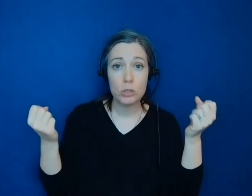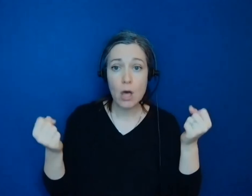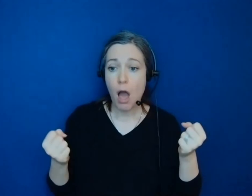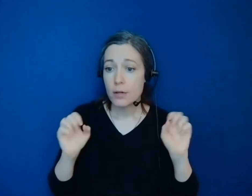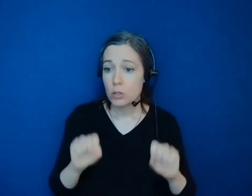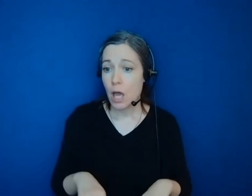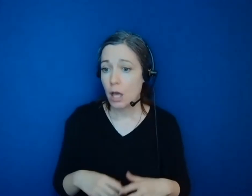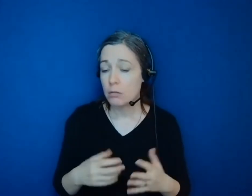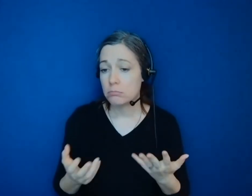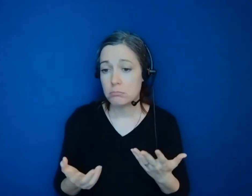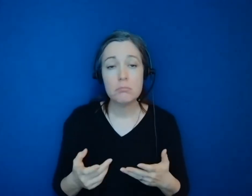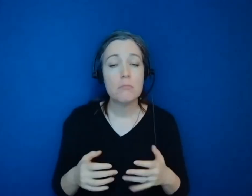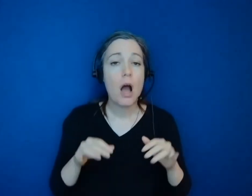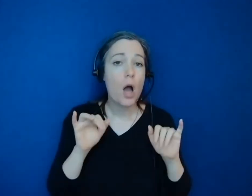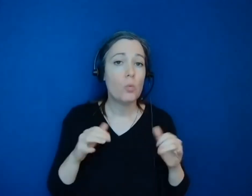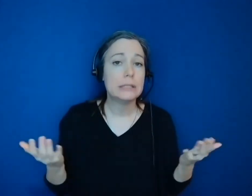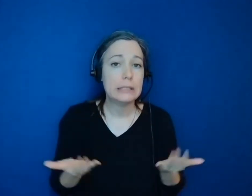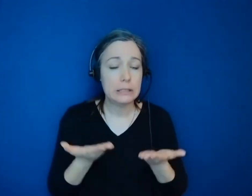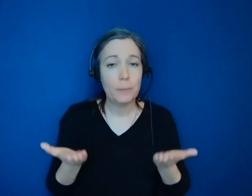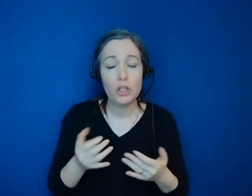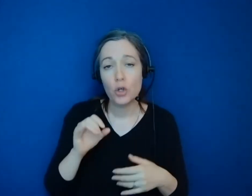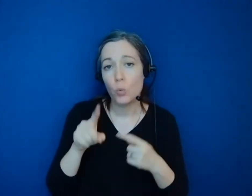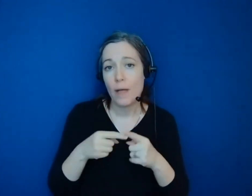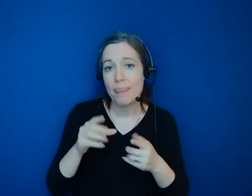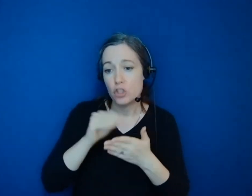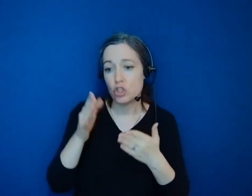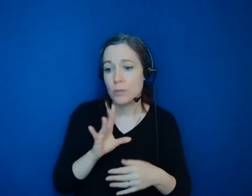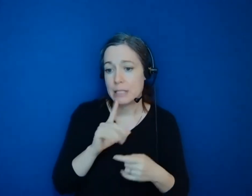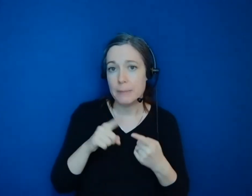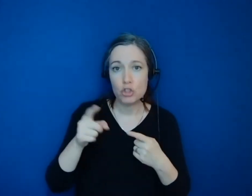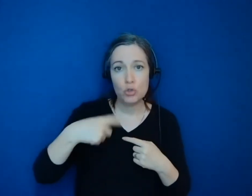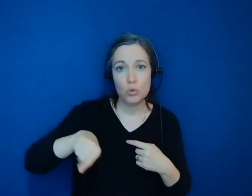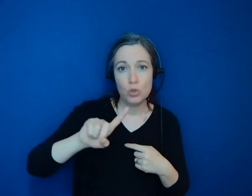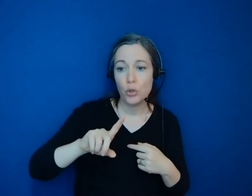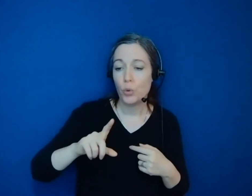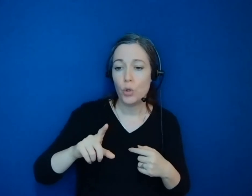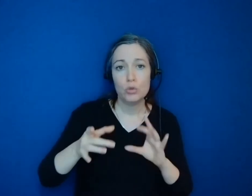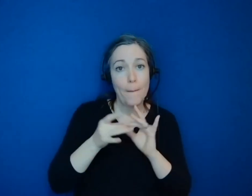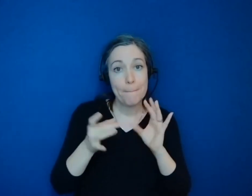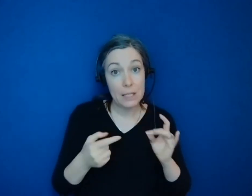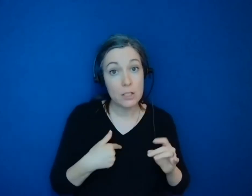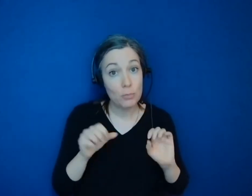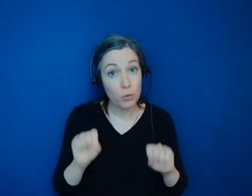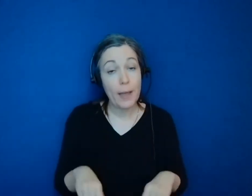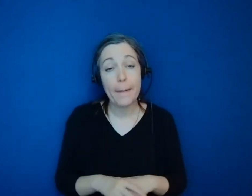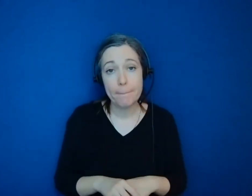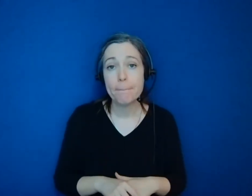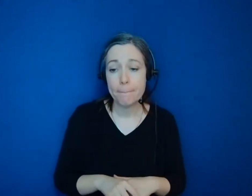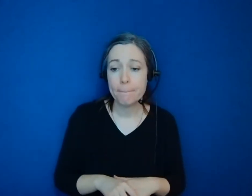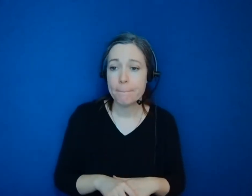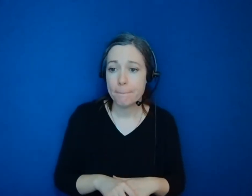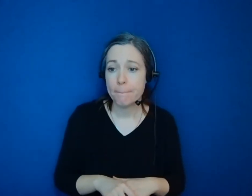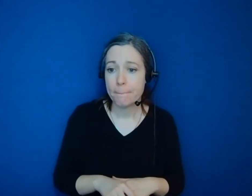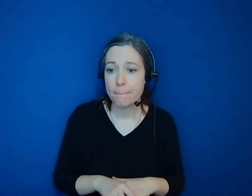when we have our students speak to you. So you can feel free to message me on zoom or post them to the chat if you think it's a question